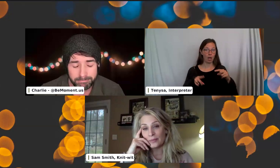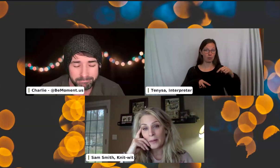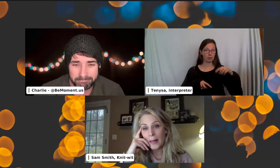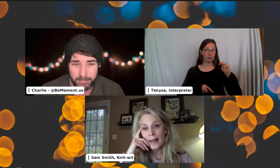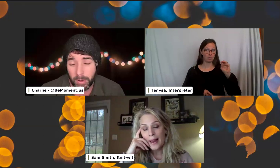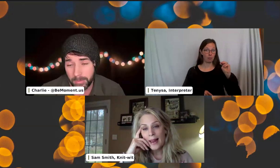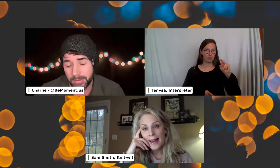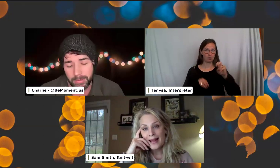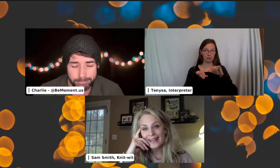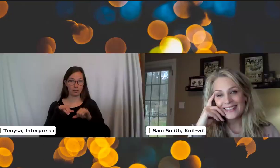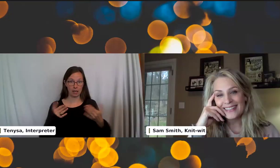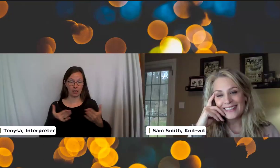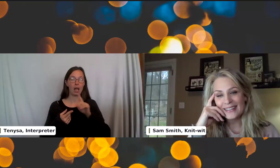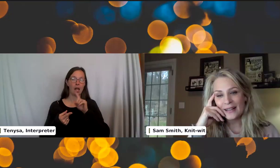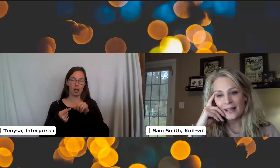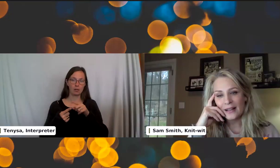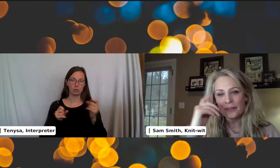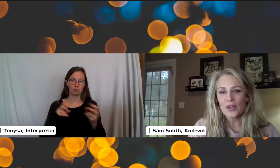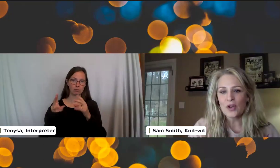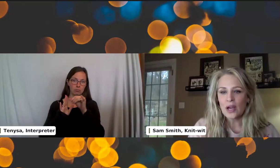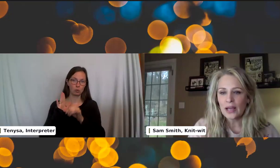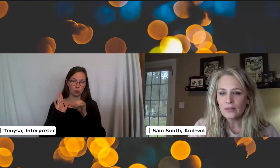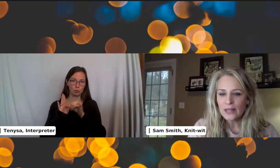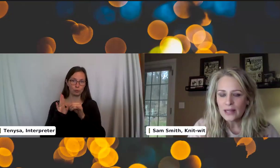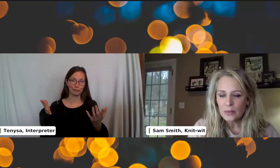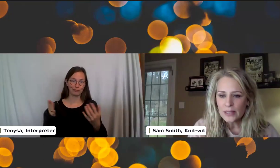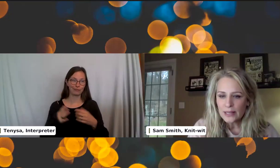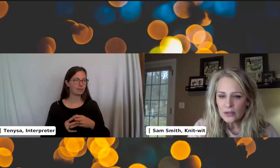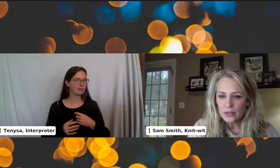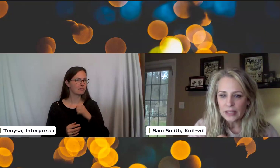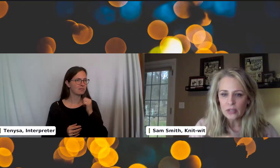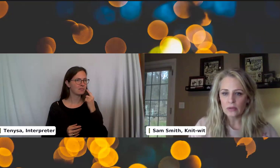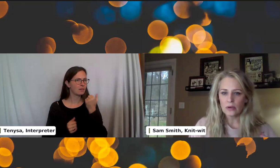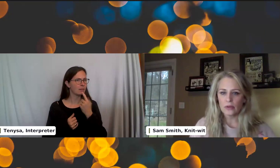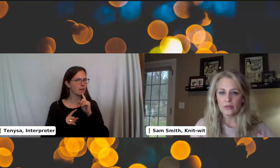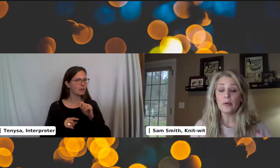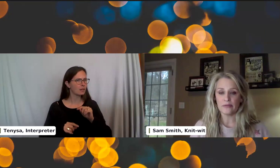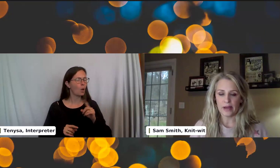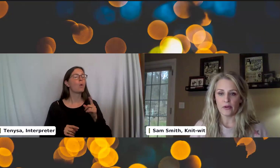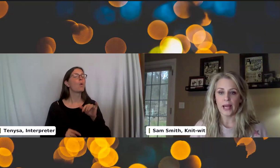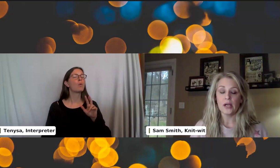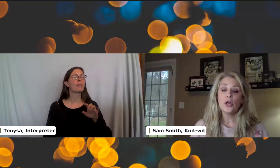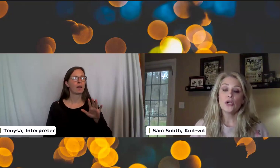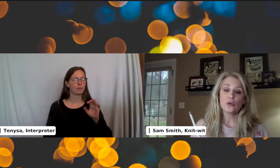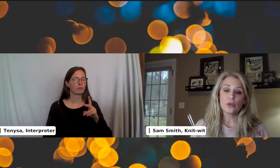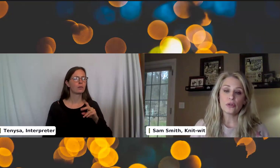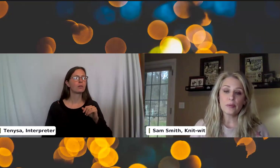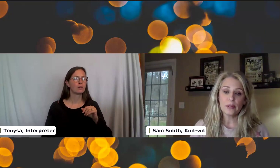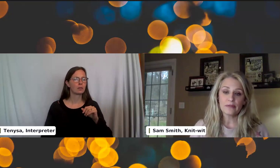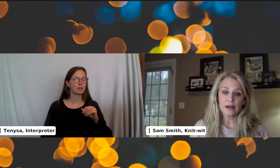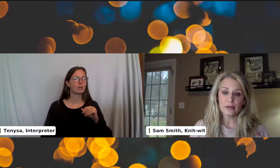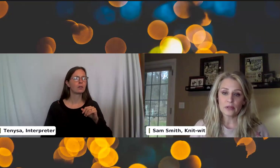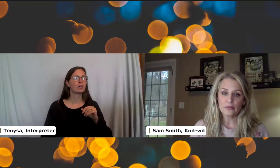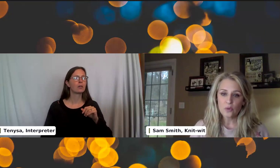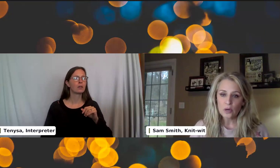put it on YouTube. Right. Exactly. Um, I don't think anyone is answering me. So, oh, 3.5. Okay. So the